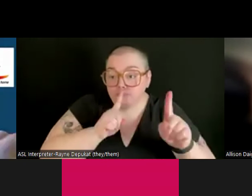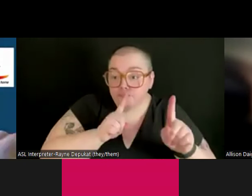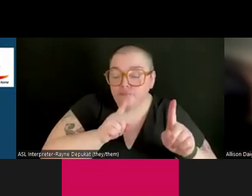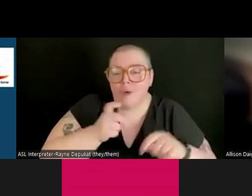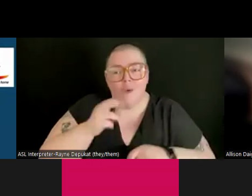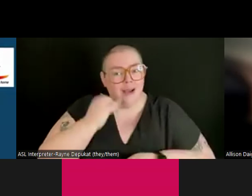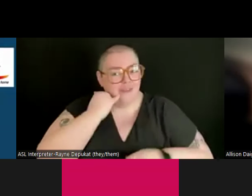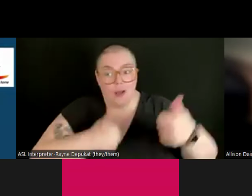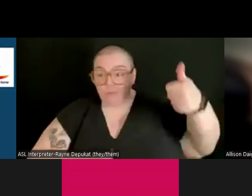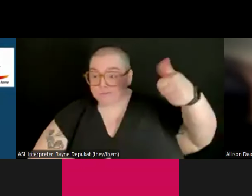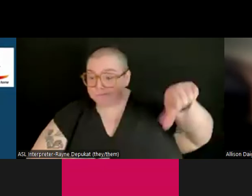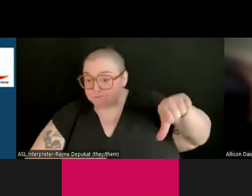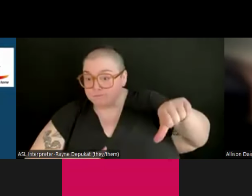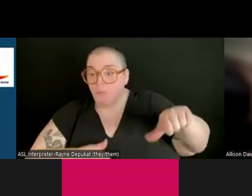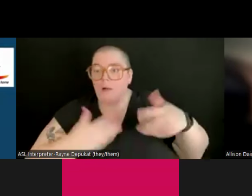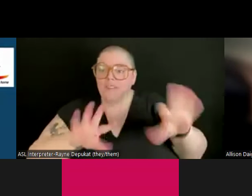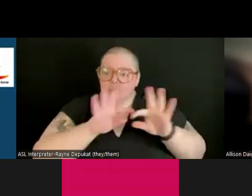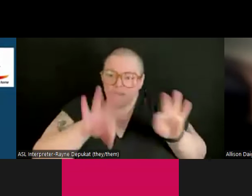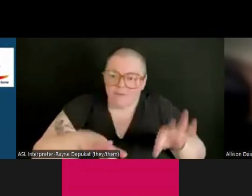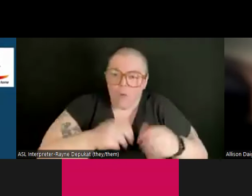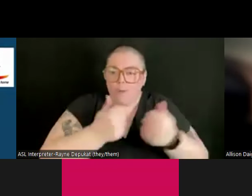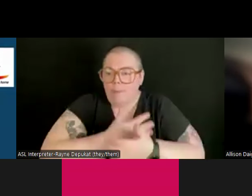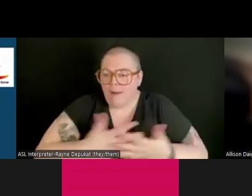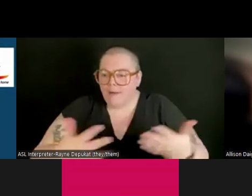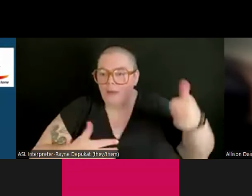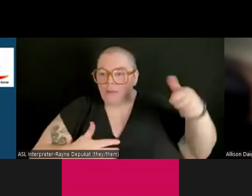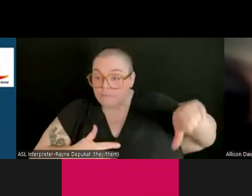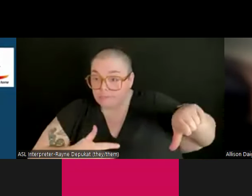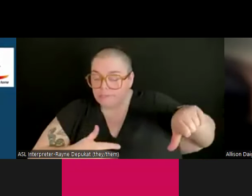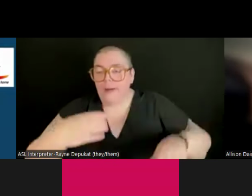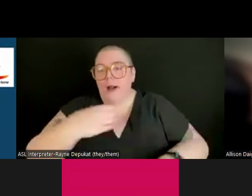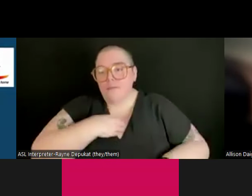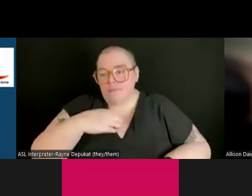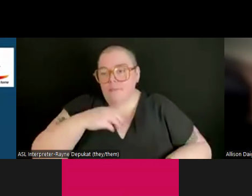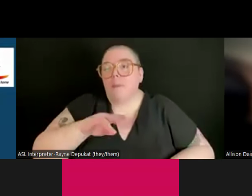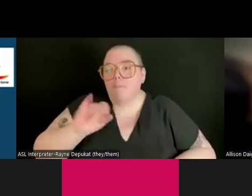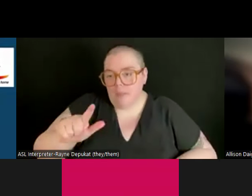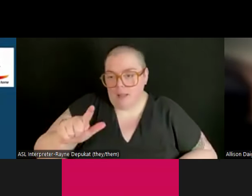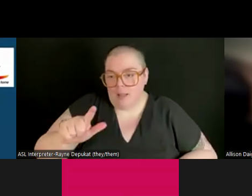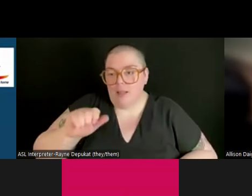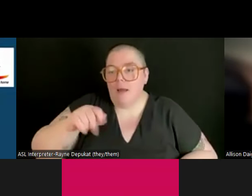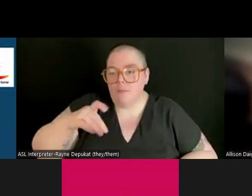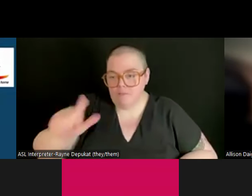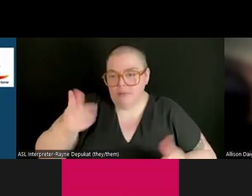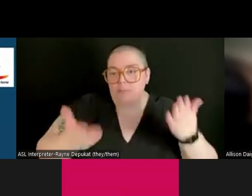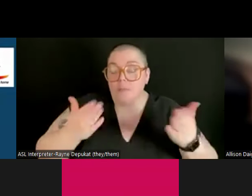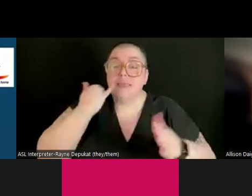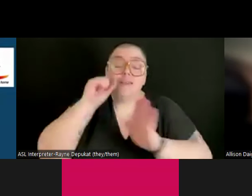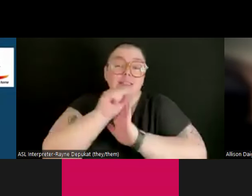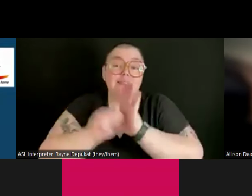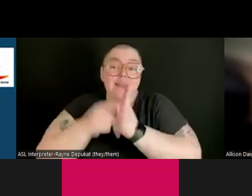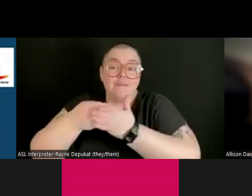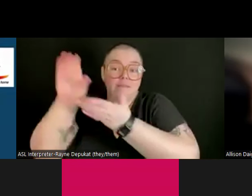And if that doesn't work, you may have to go to, if it's state funded housing, you may have to go